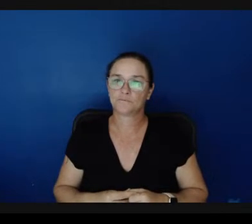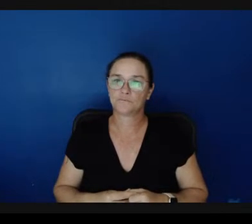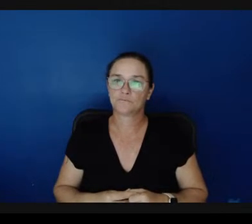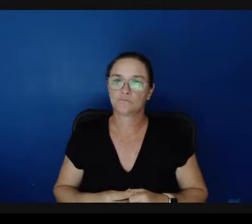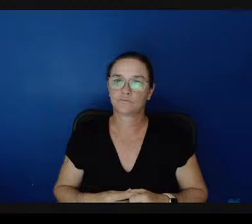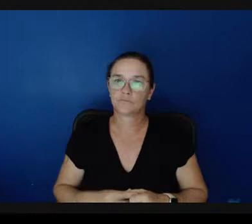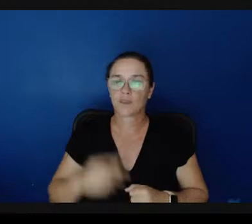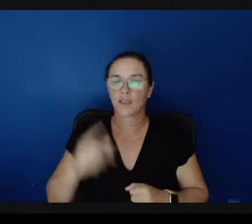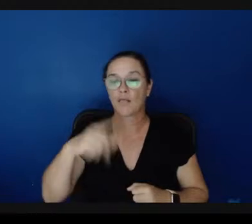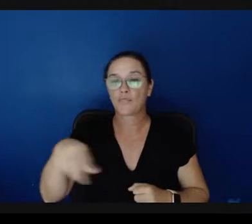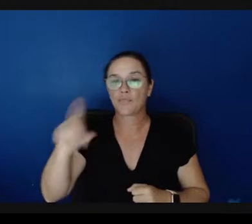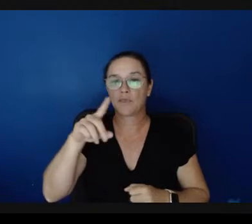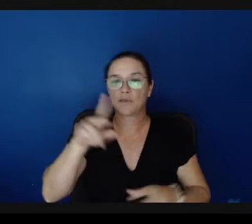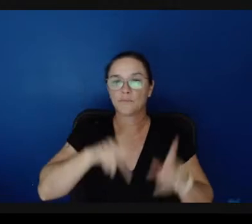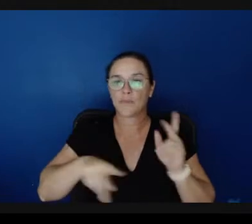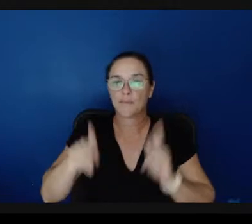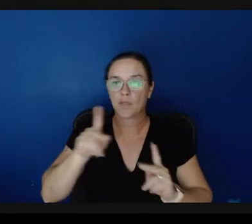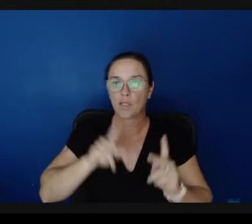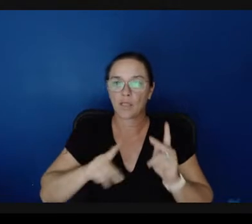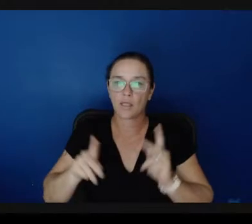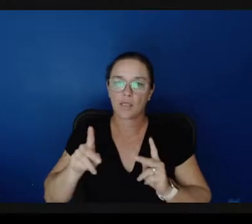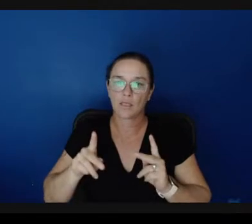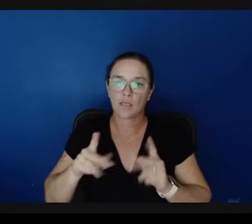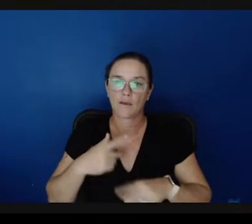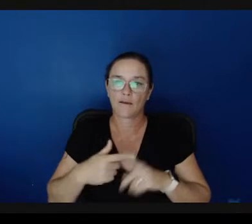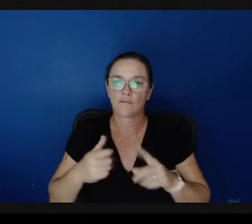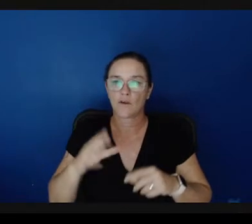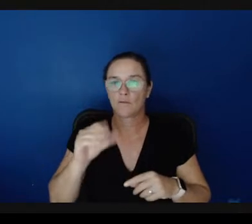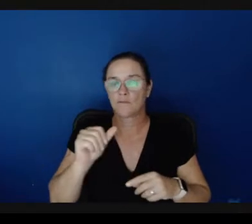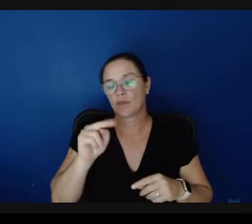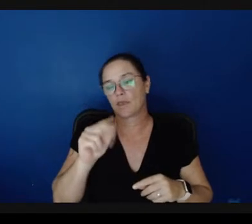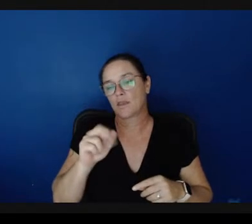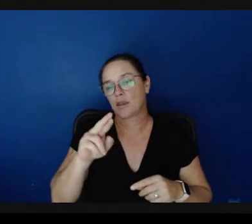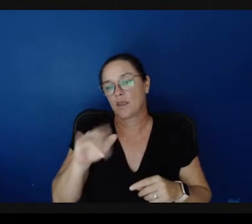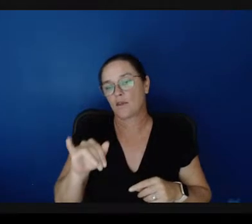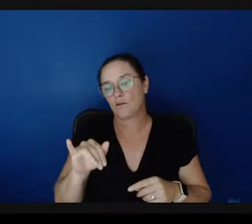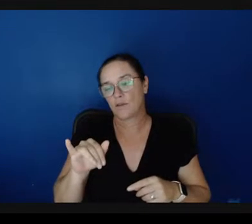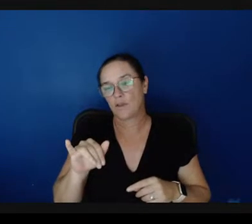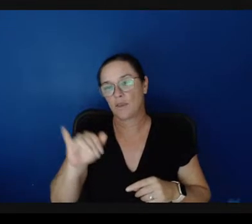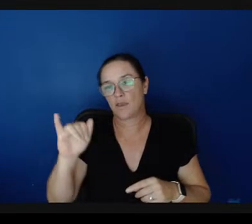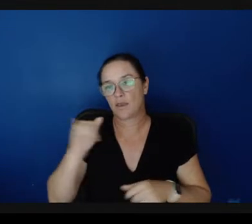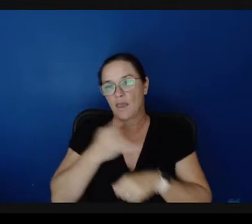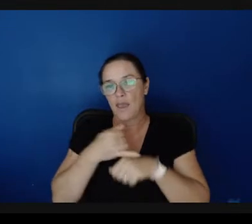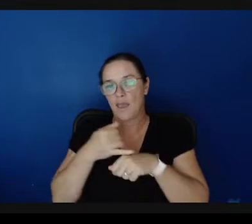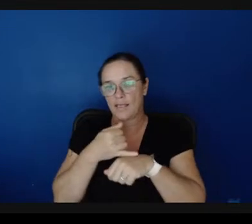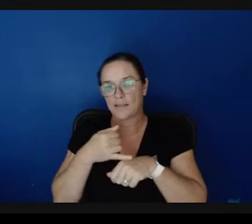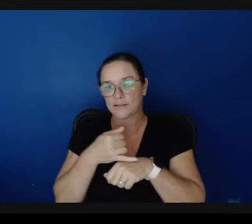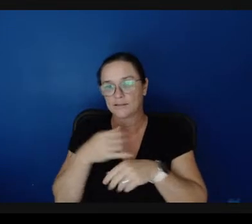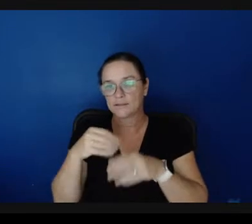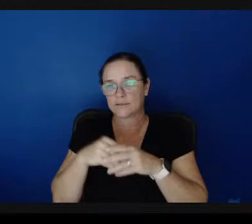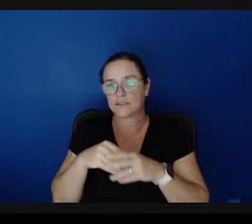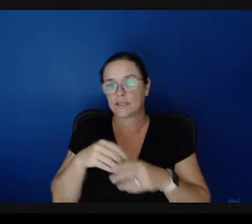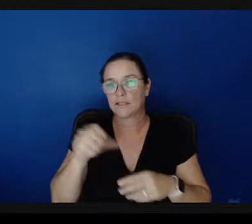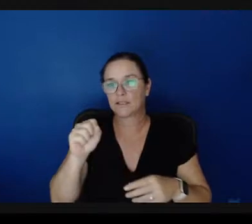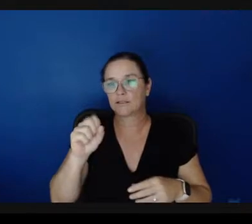these guys are at Canary Islands in Volcan in Spain.